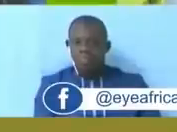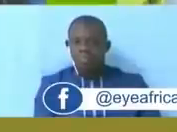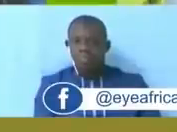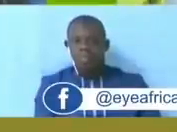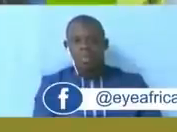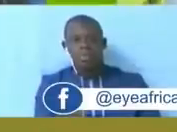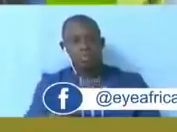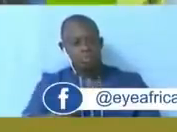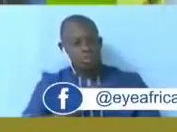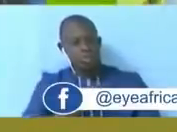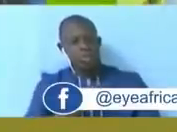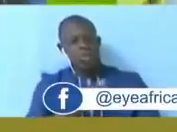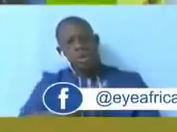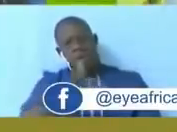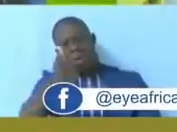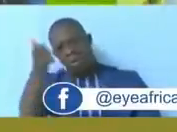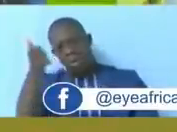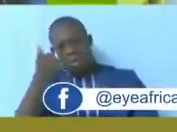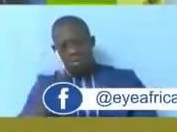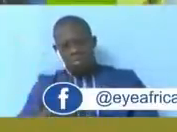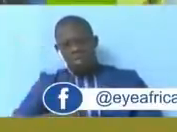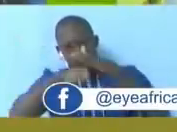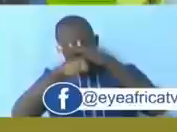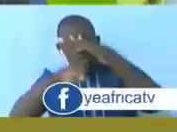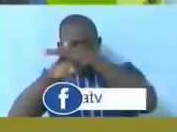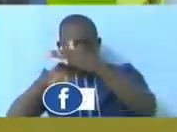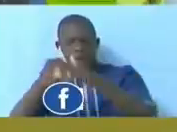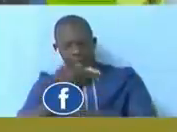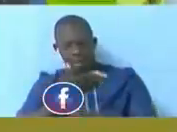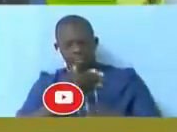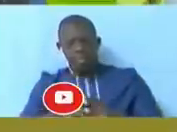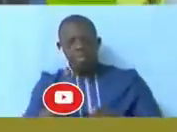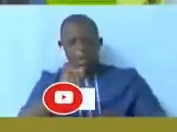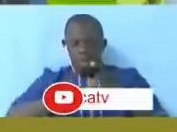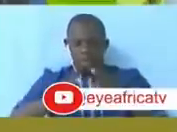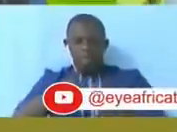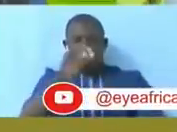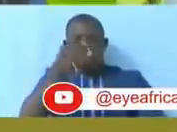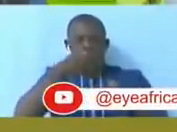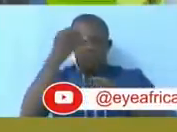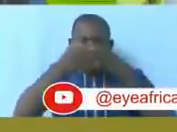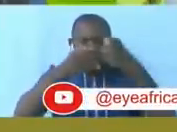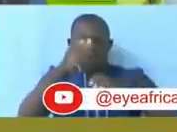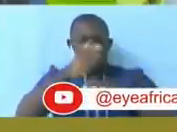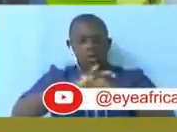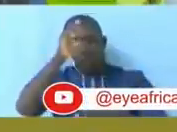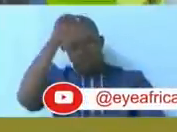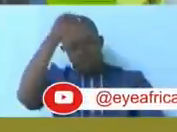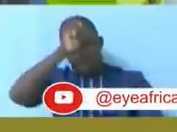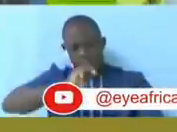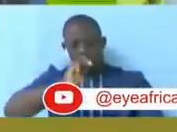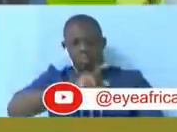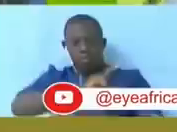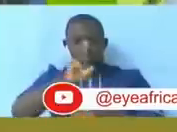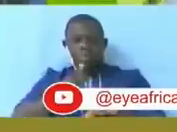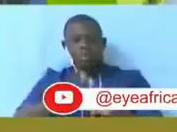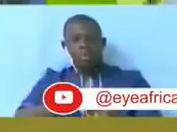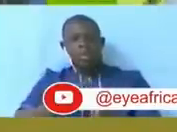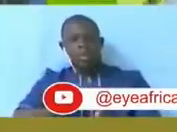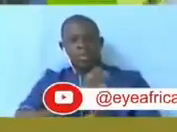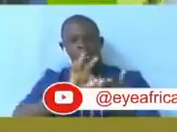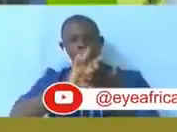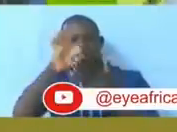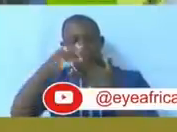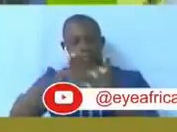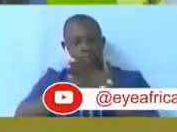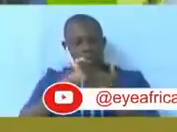went to lodge a complaint at the police. Modol la de maro kang akang atara na ta wosida di police kundar. He said the transfer documents